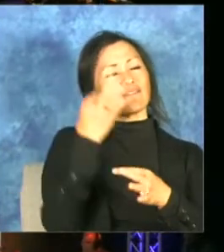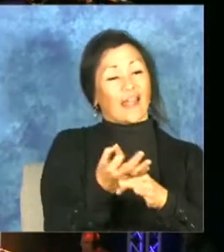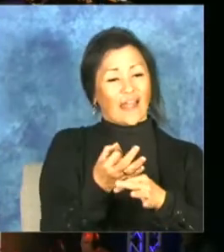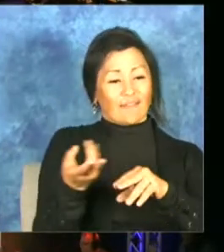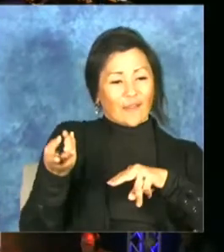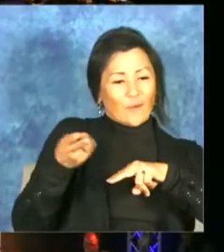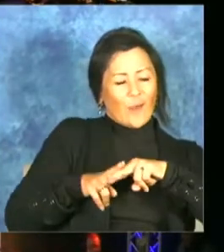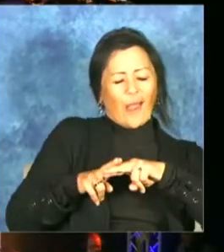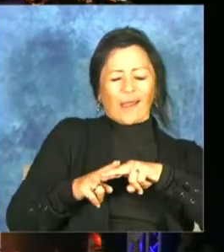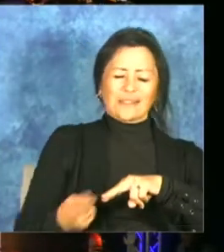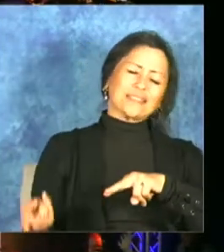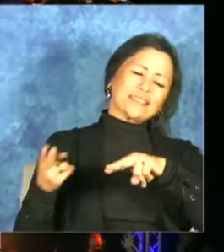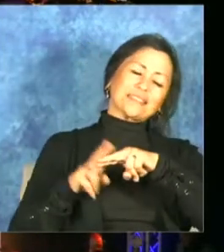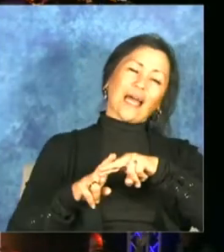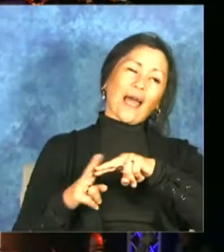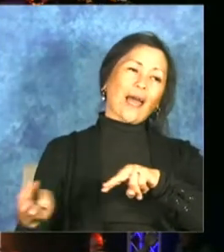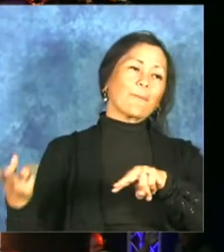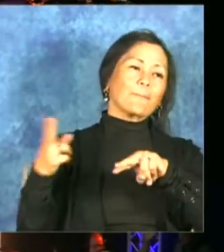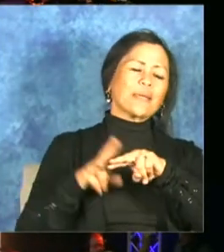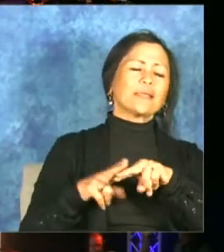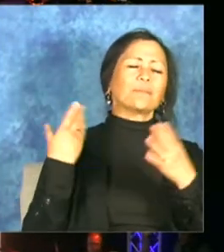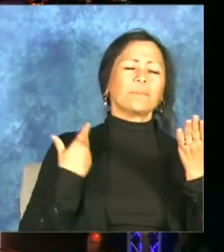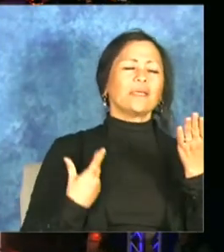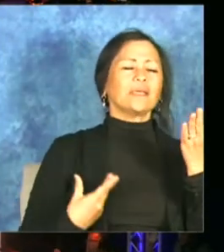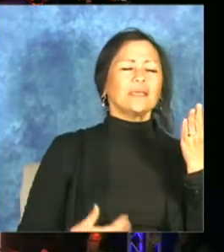Let faith rise.